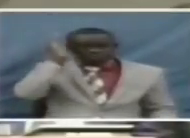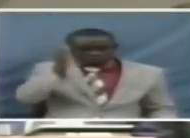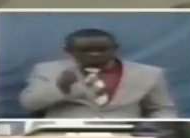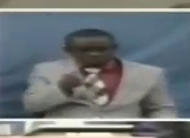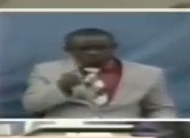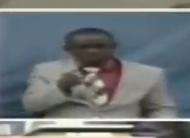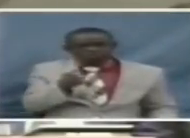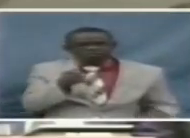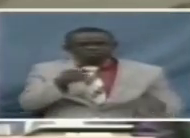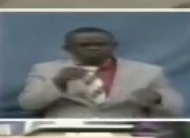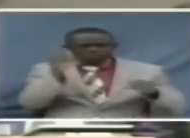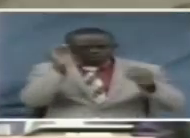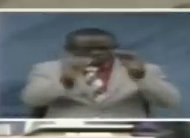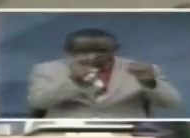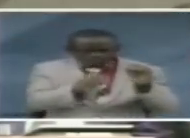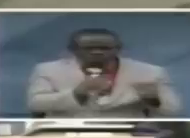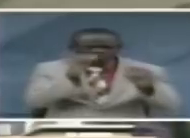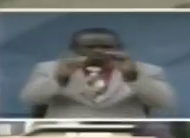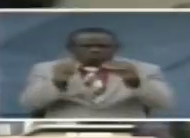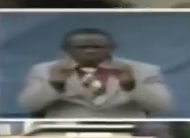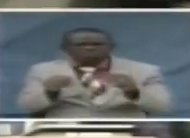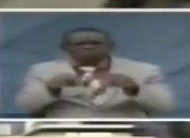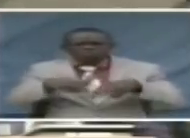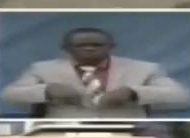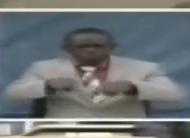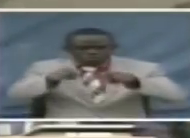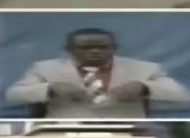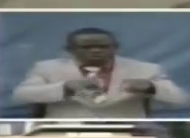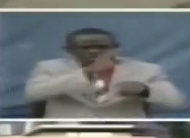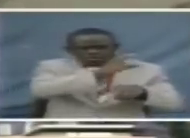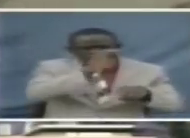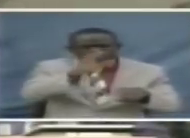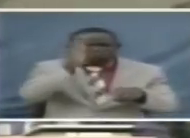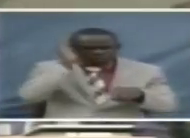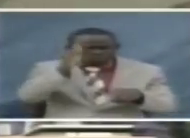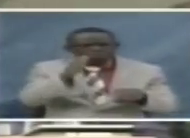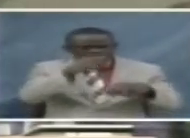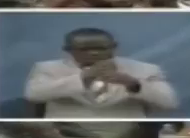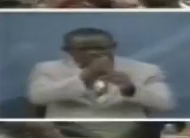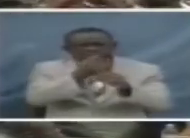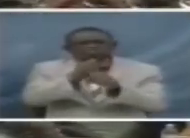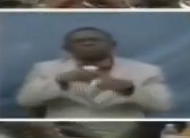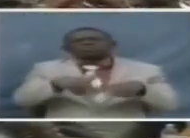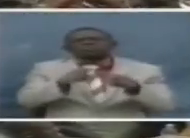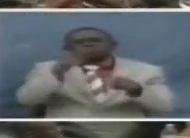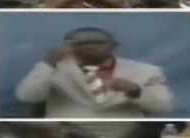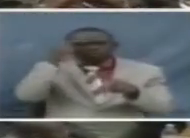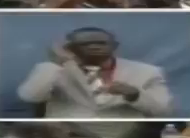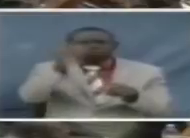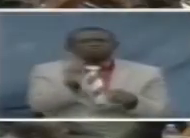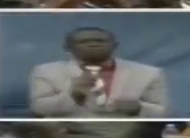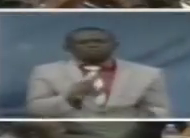undertake significant works to rehabilitate and upgrade feeder roads across the country through the